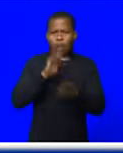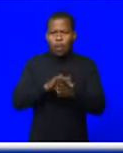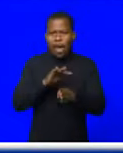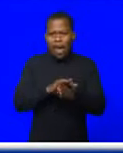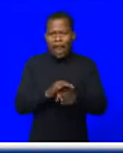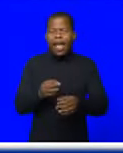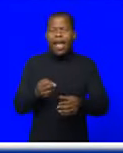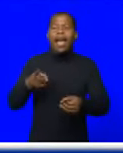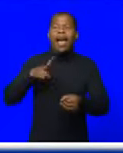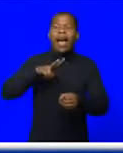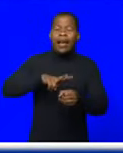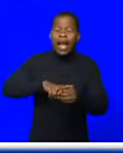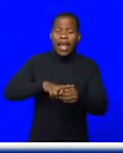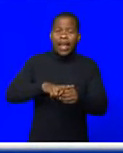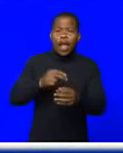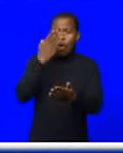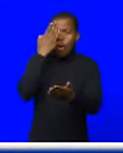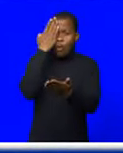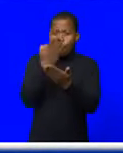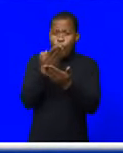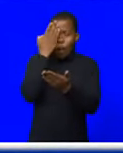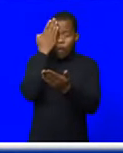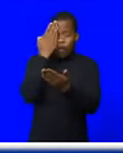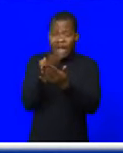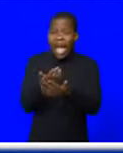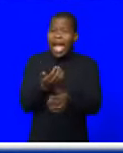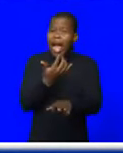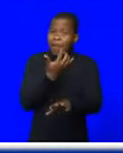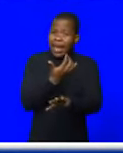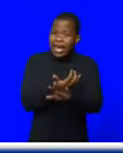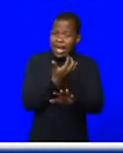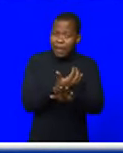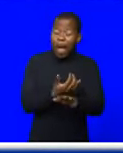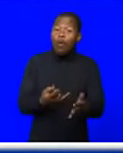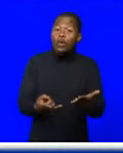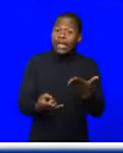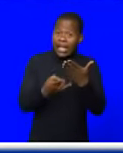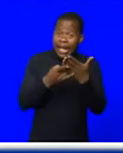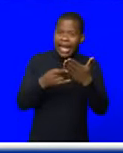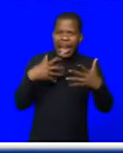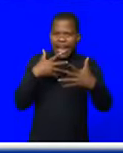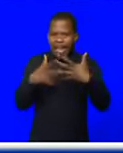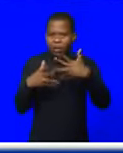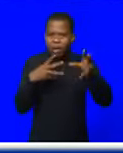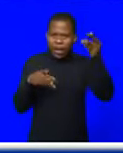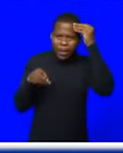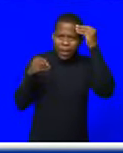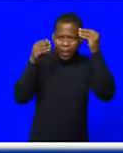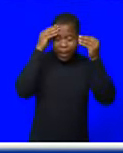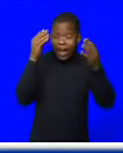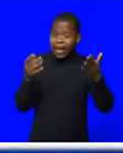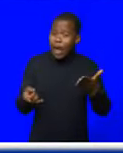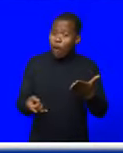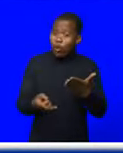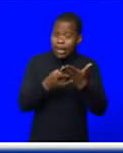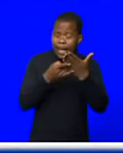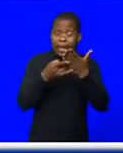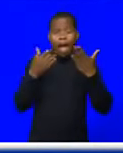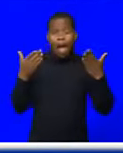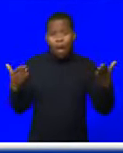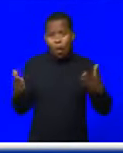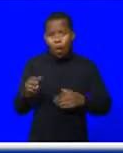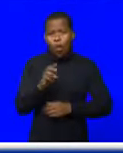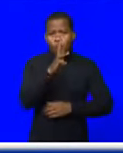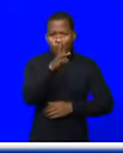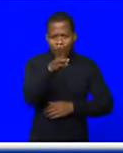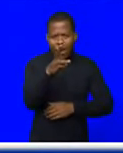Hard as it may have been, the lessons that you have learned along the way will always be cherished by yourselves and